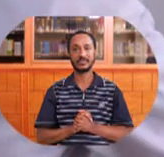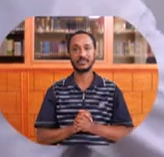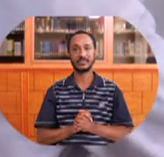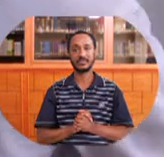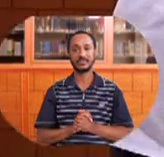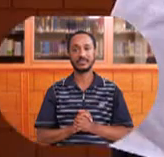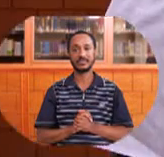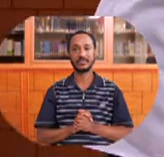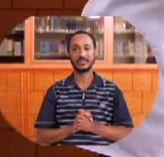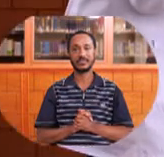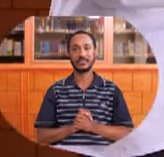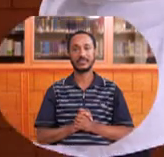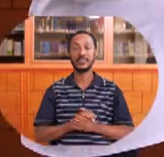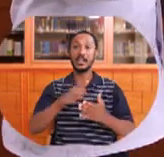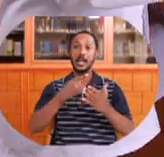Removed by